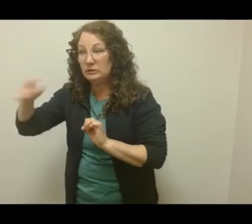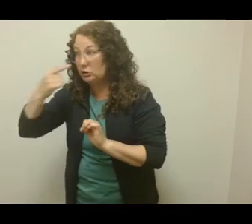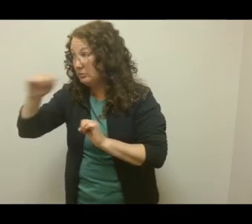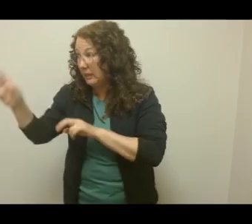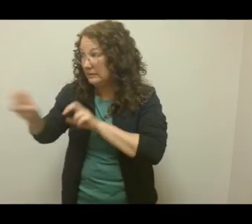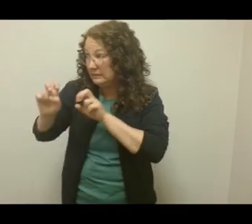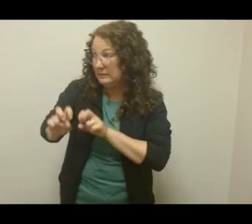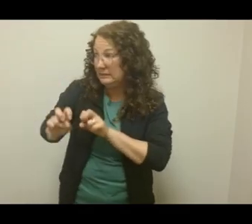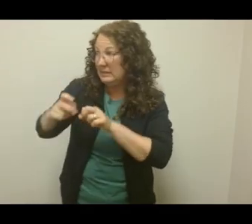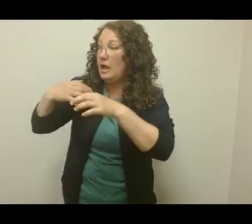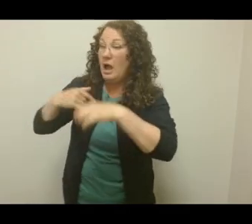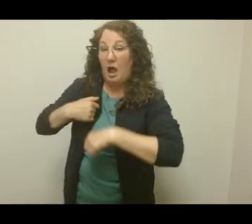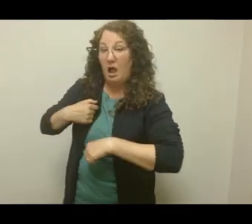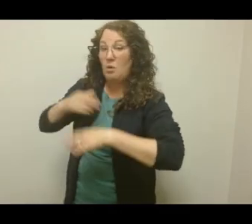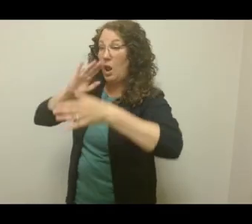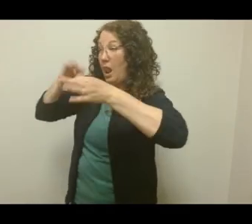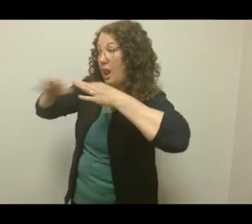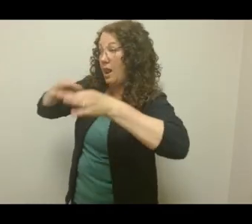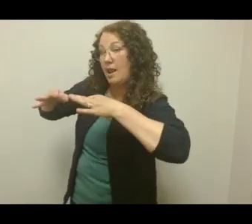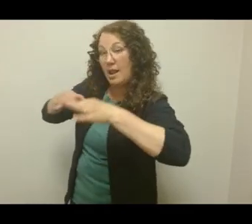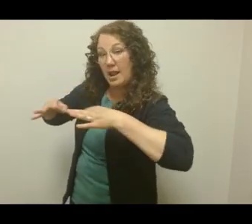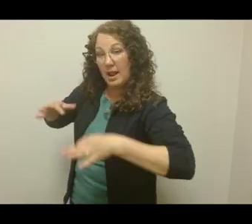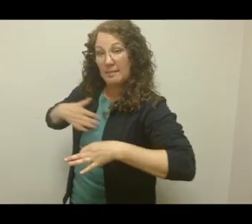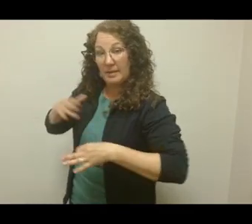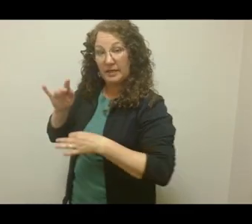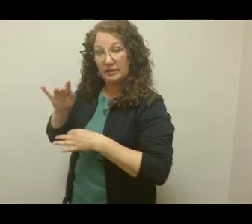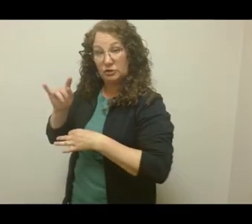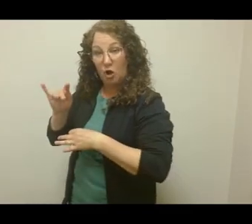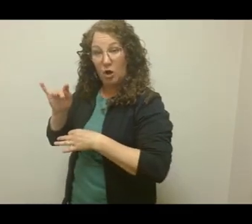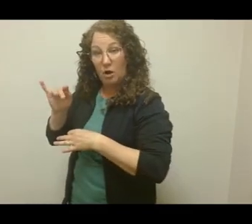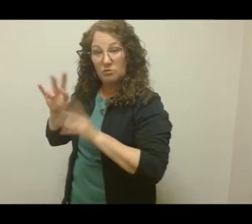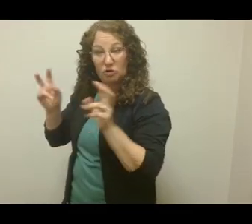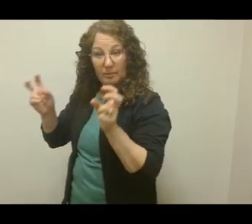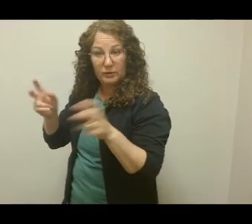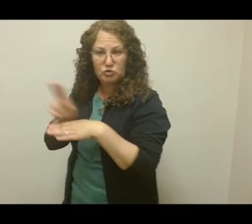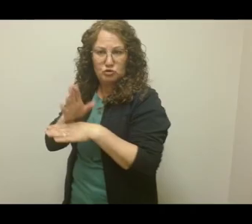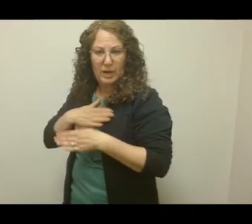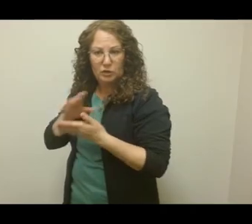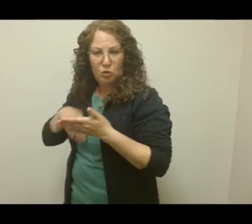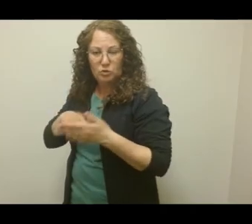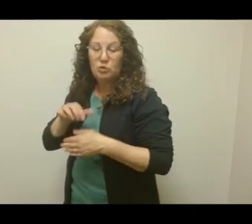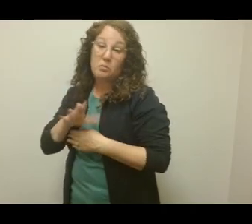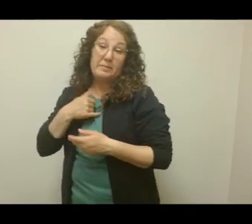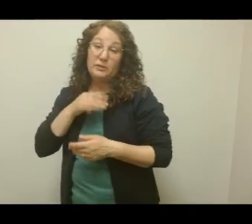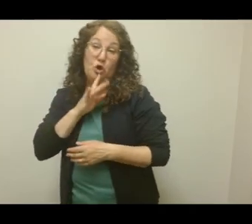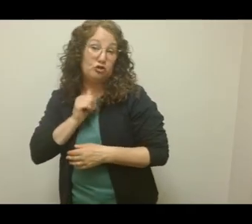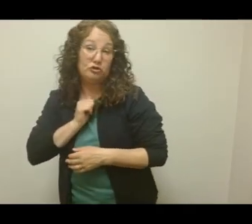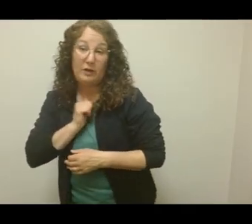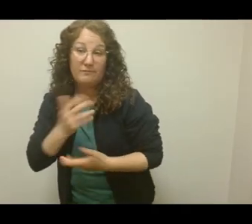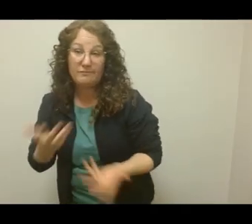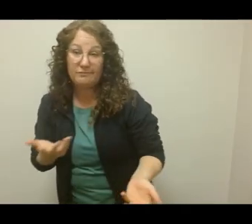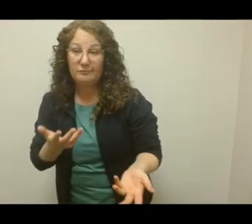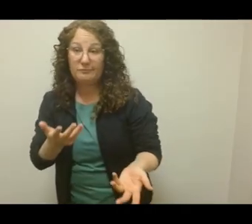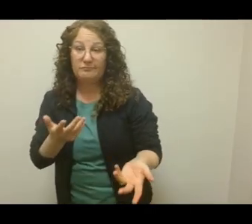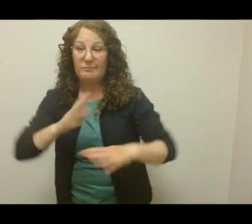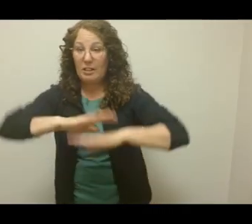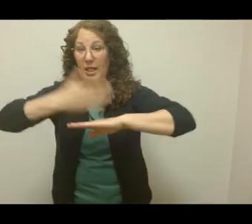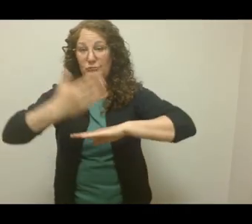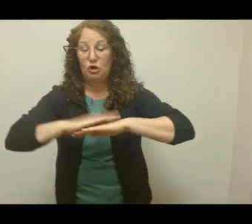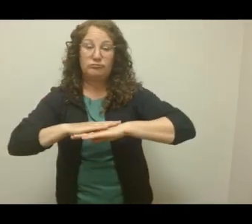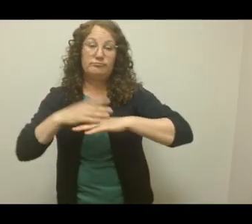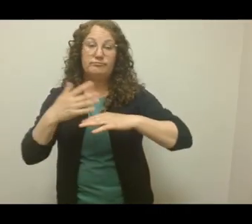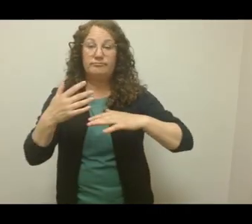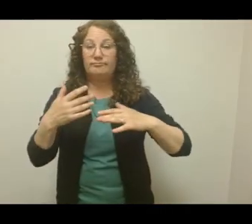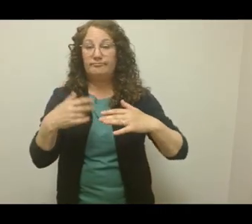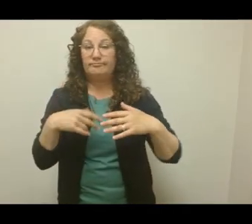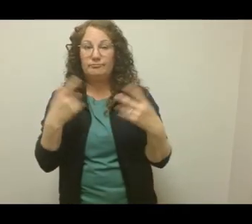you can explain this topic using your notes. Maybe you just want to talk out loud to yourself at home in front of your laptop and just kind of try